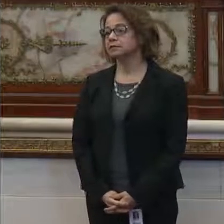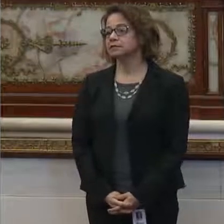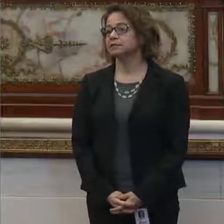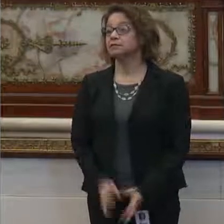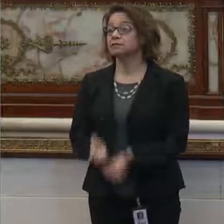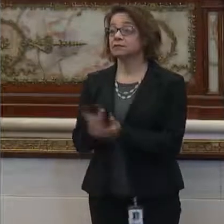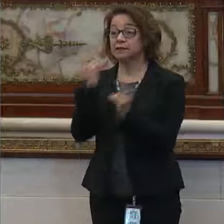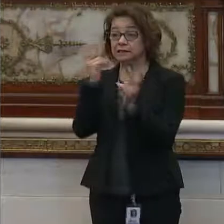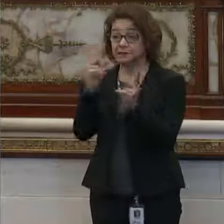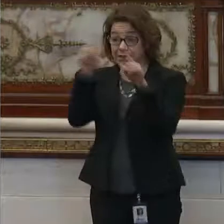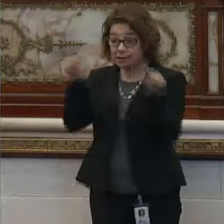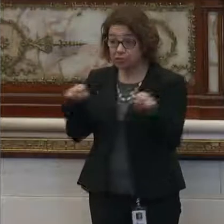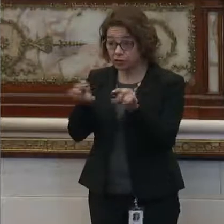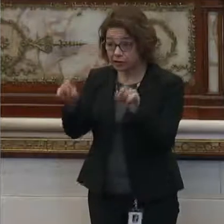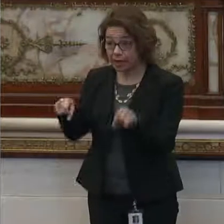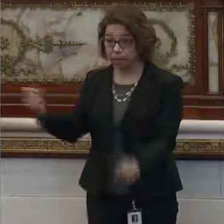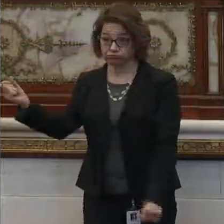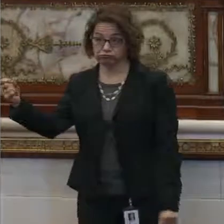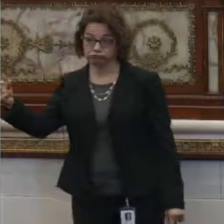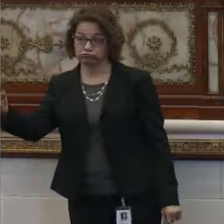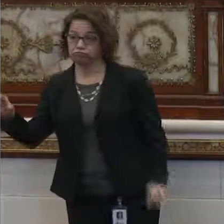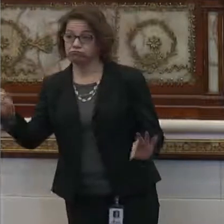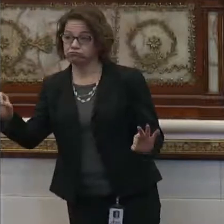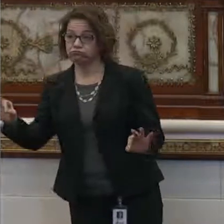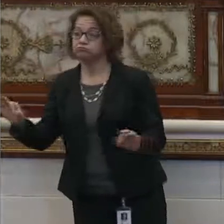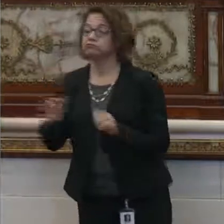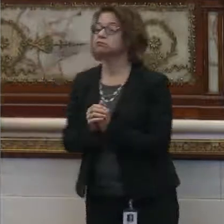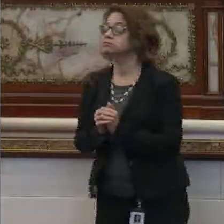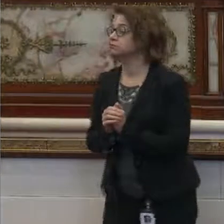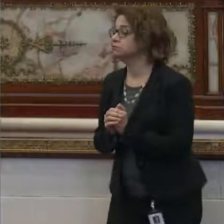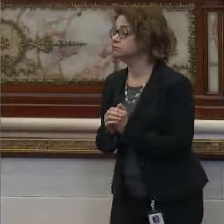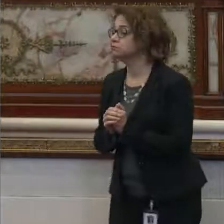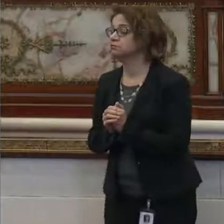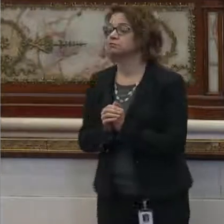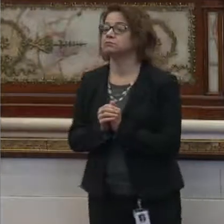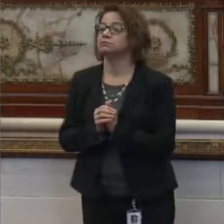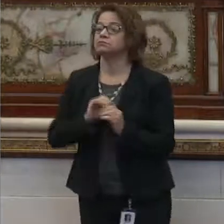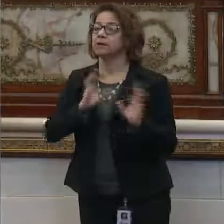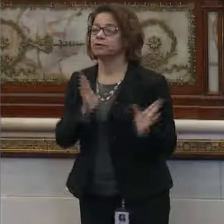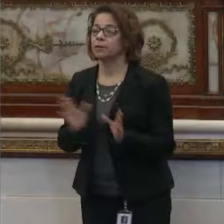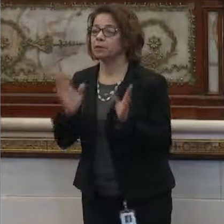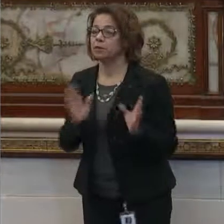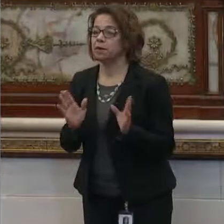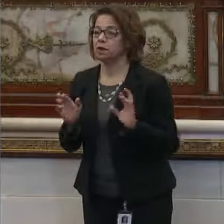Okay, can you see the screen? Yep. All right, let's see if you can hear it. Here we go.